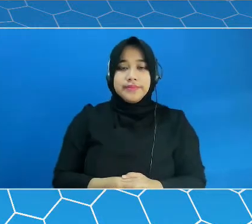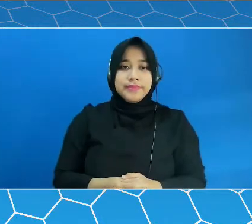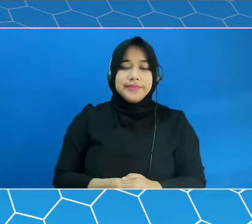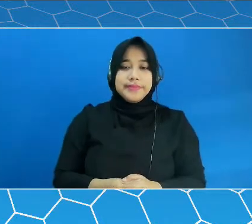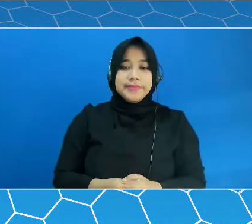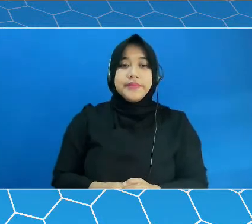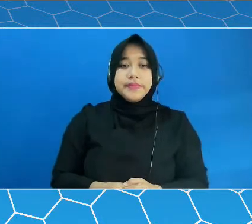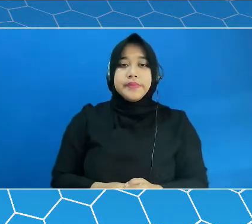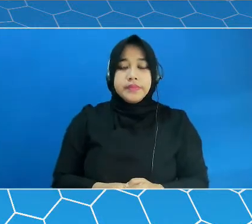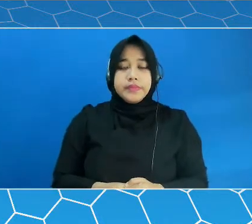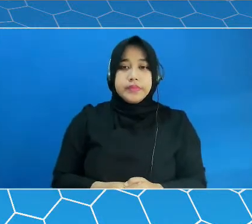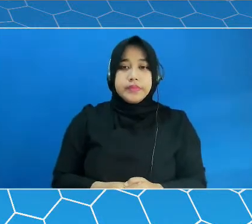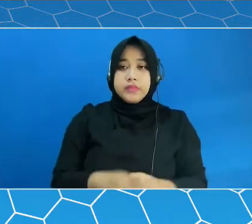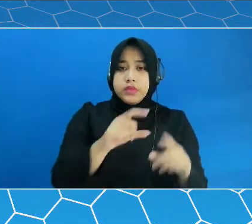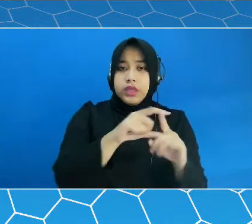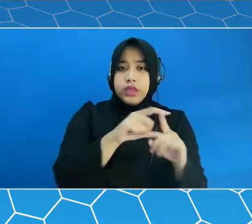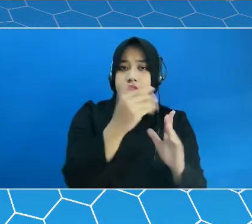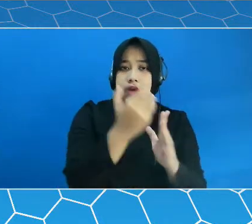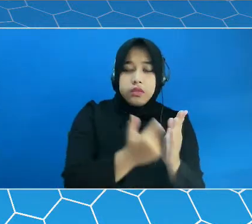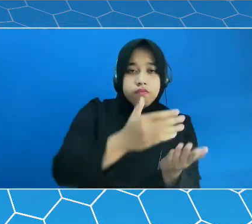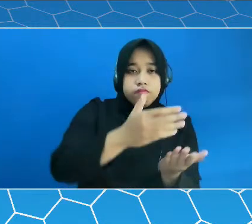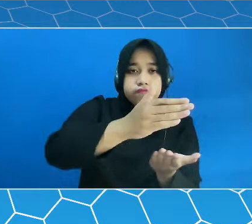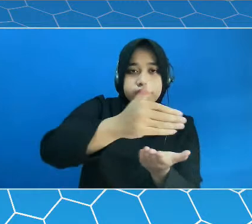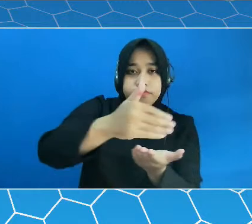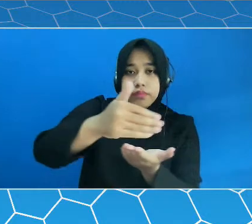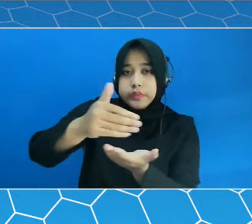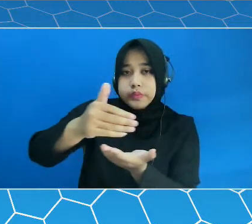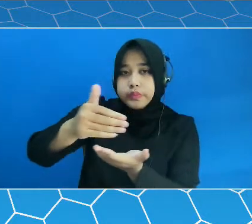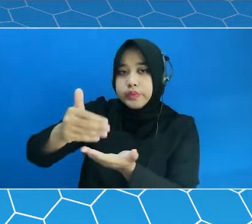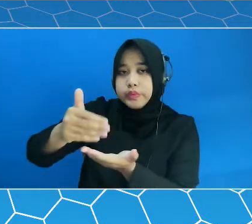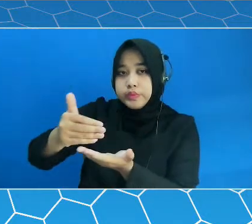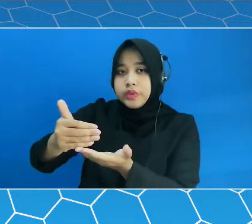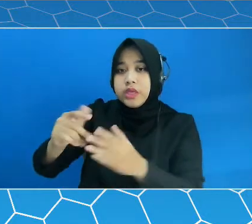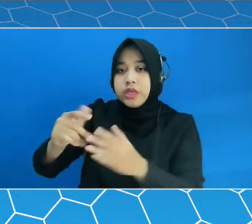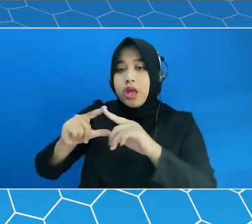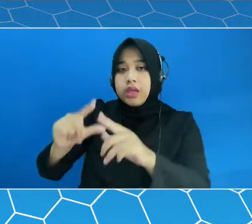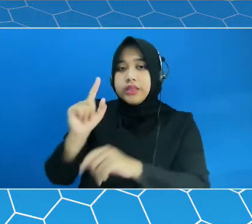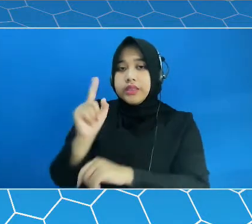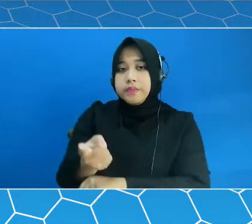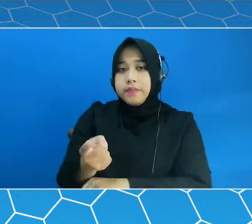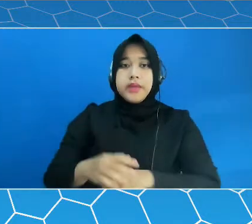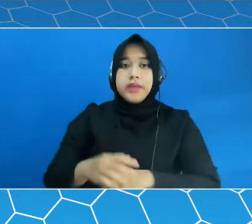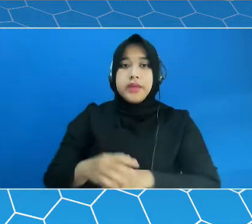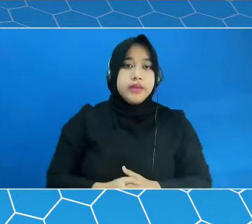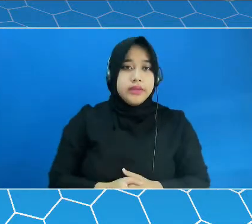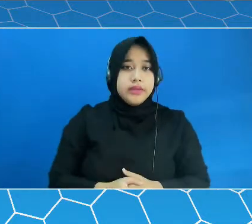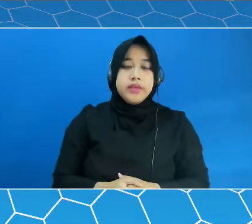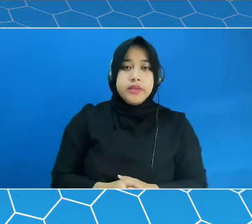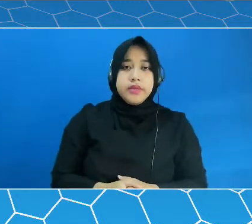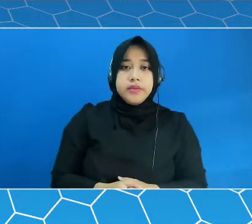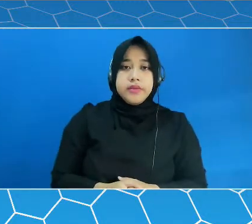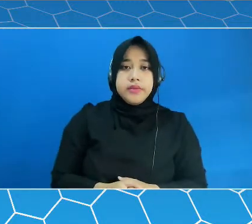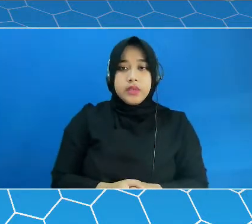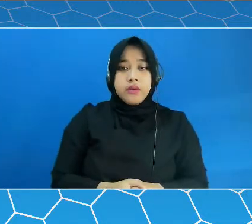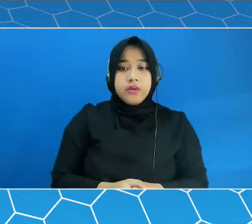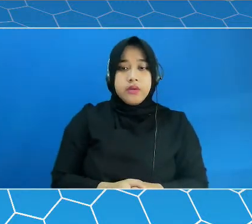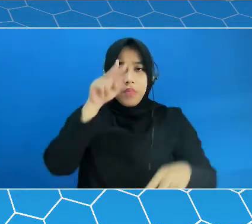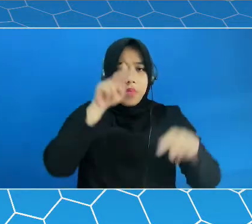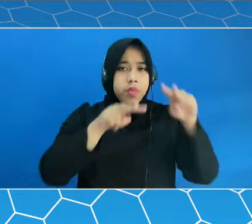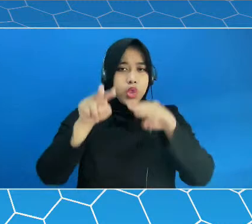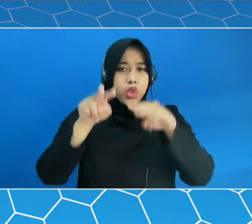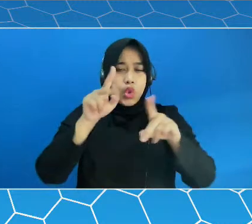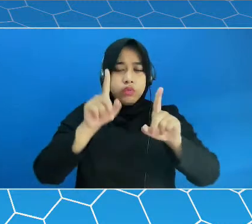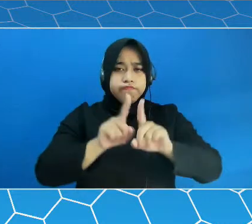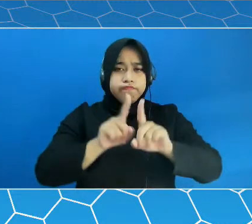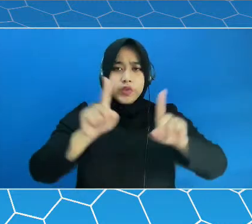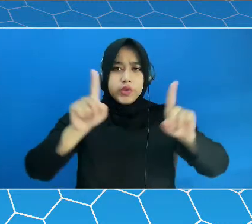collected with the wearable device offer continuous monitoring, which can allow for identification of